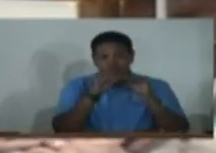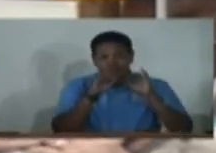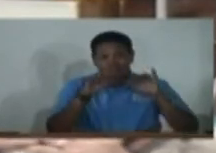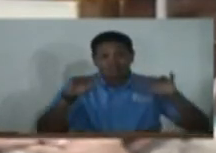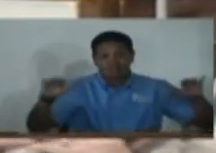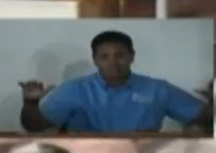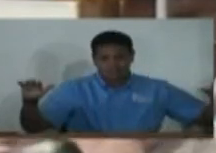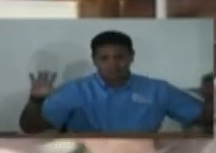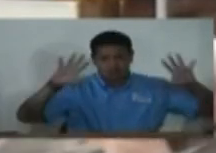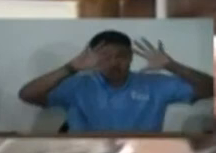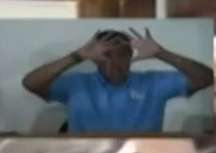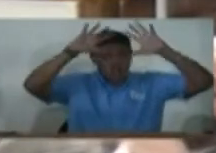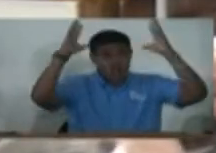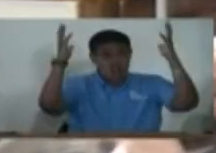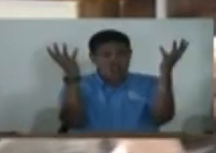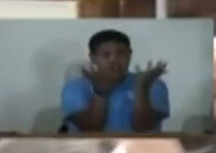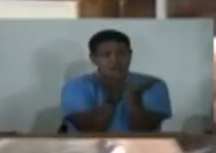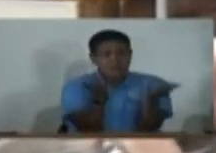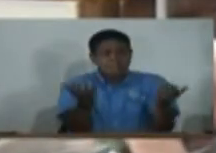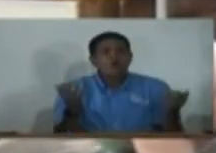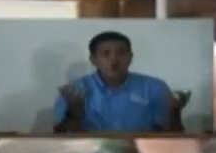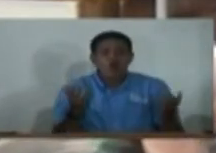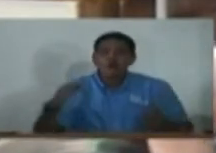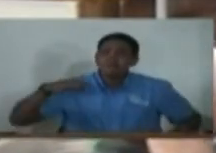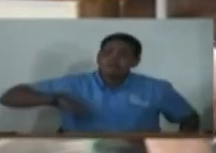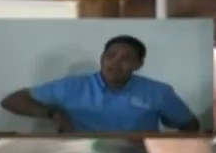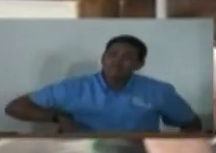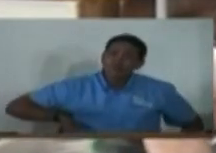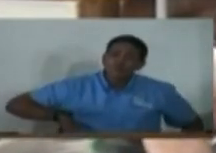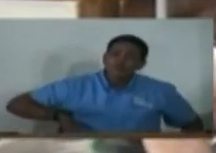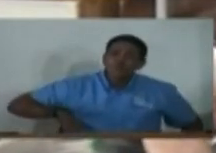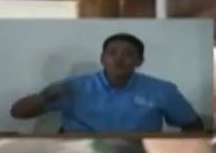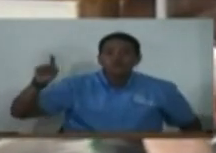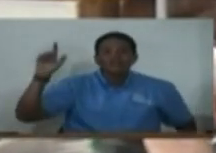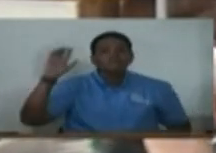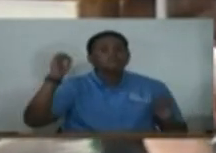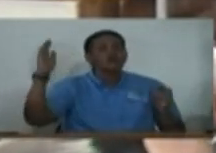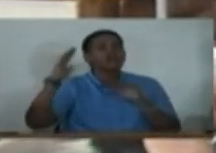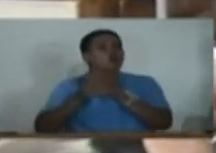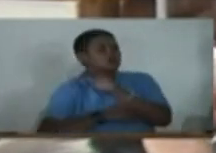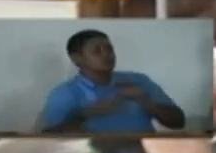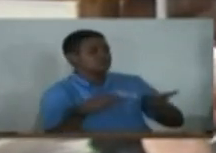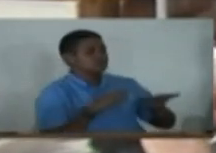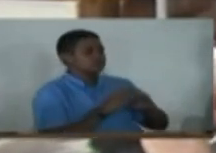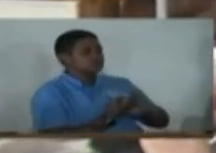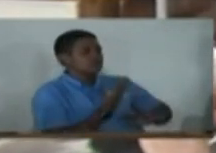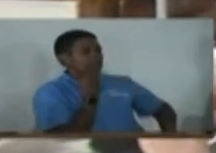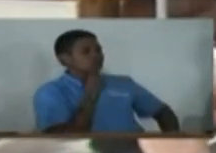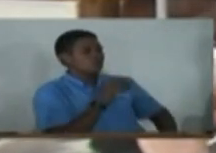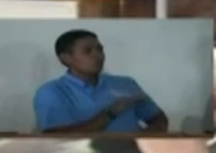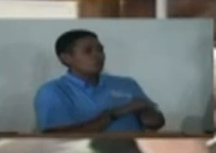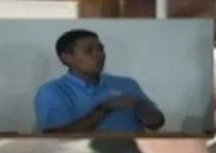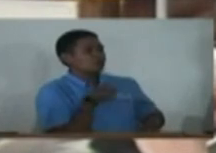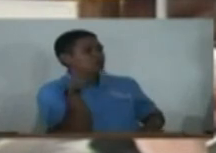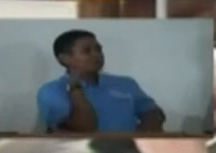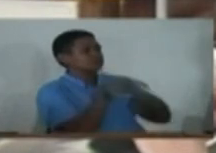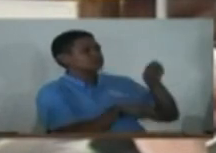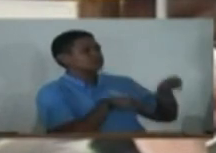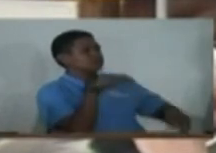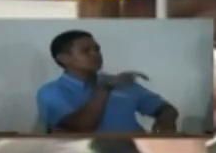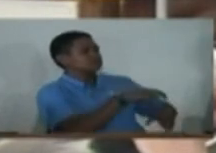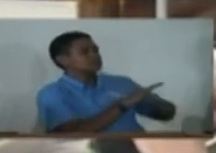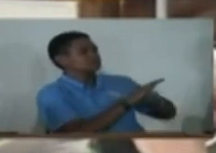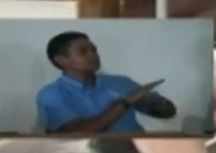now will make us more attractive to the several countries and companies who want to do business